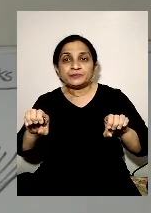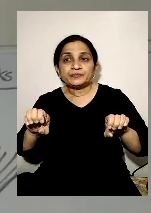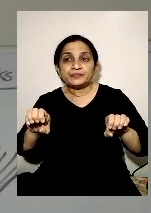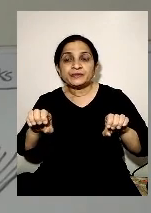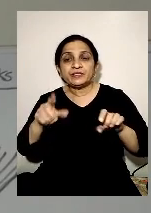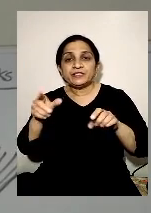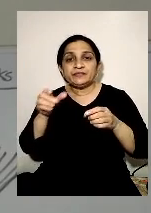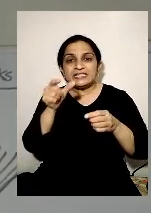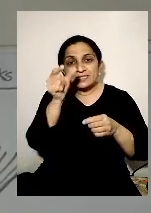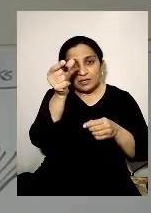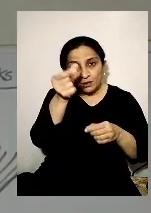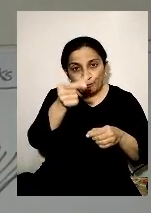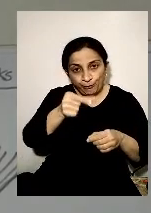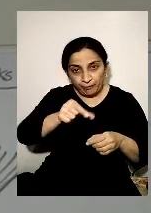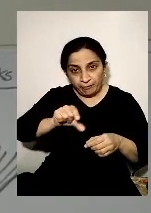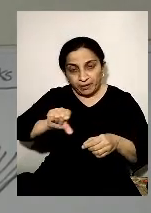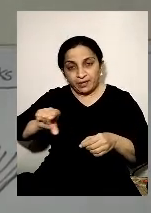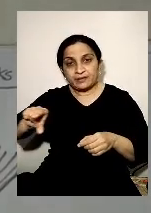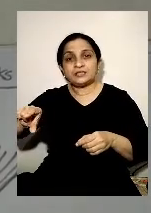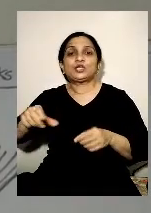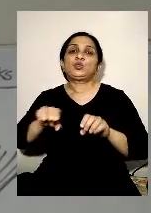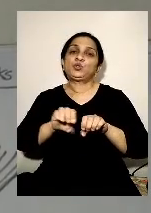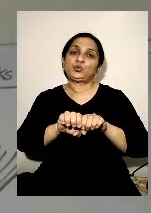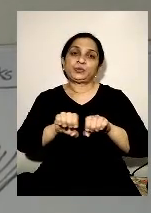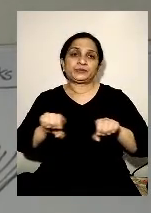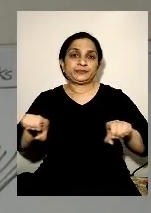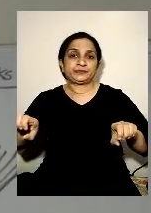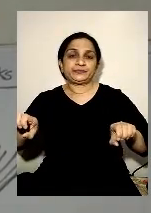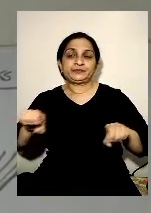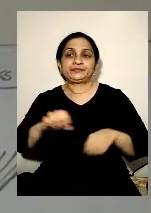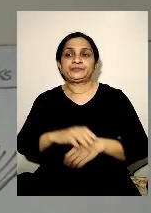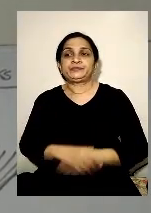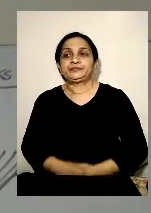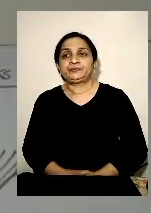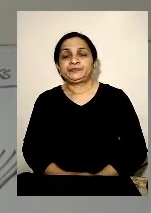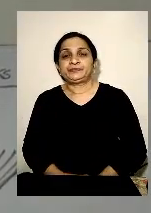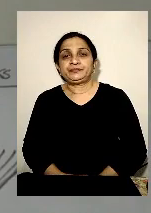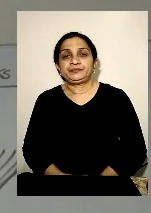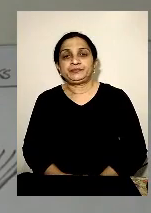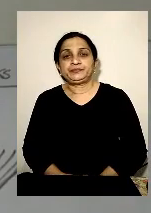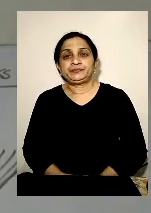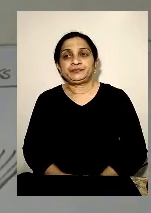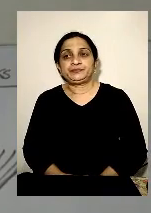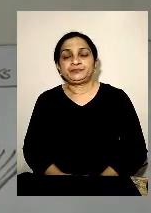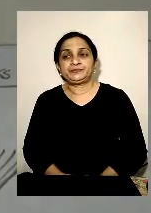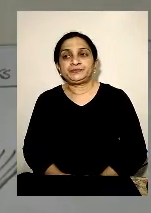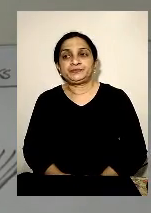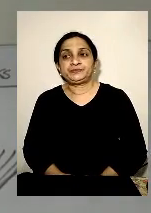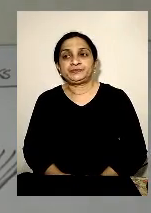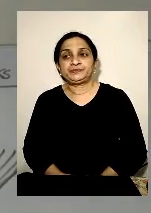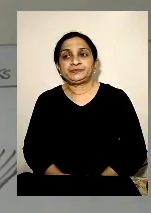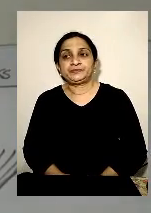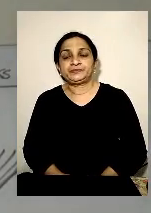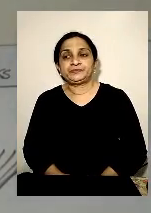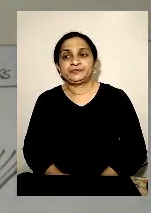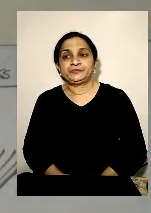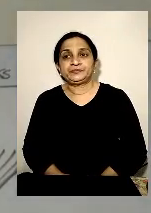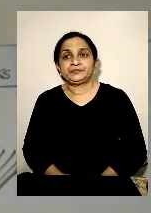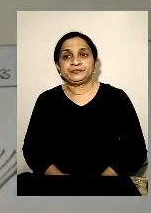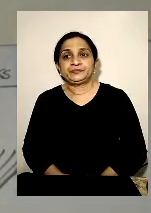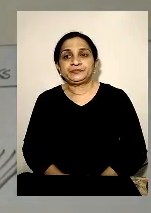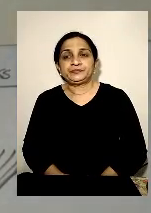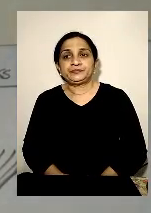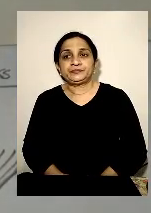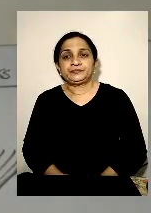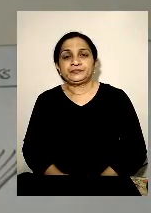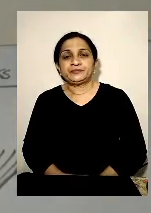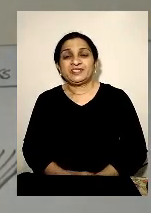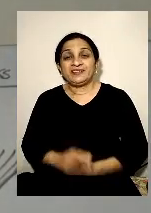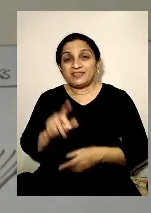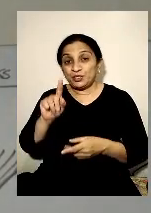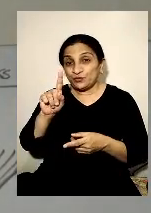this